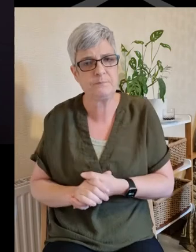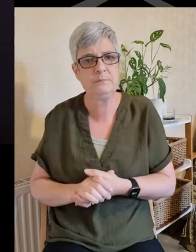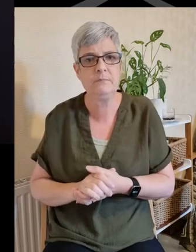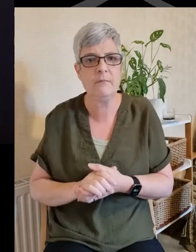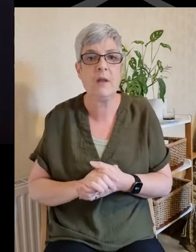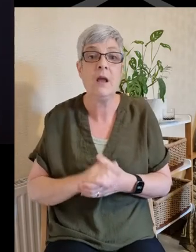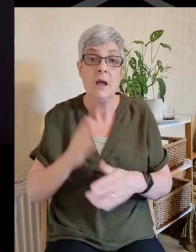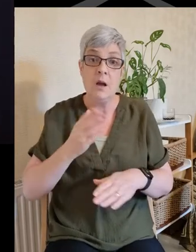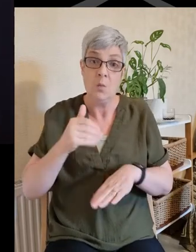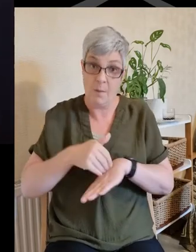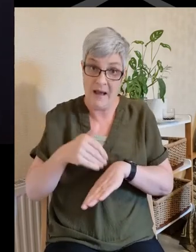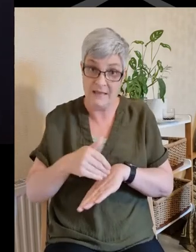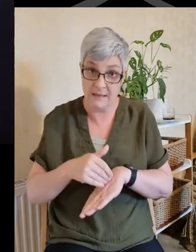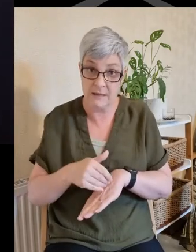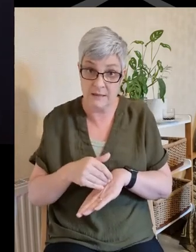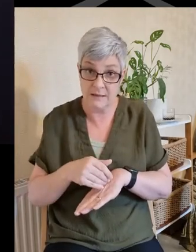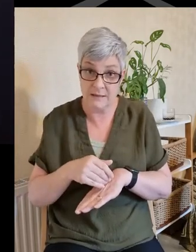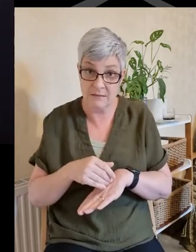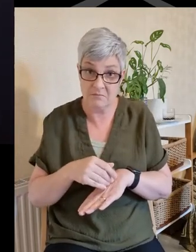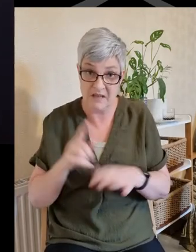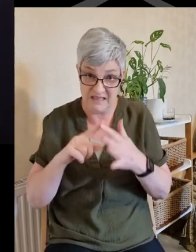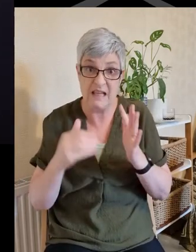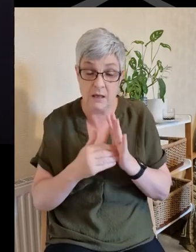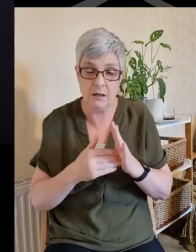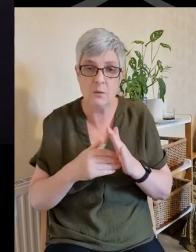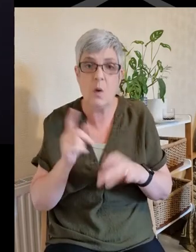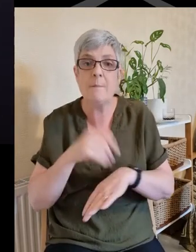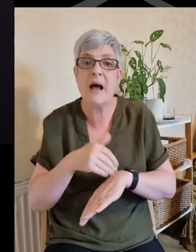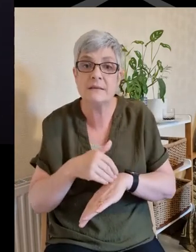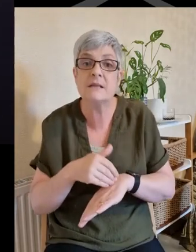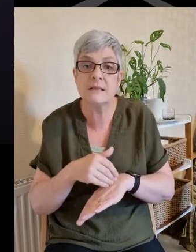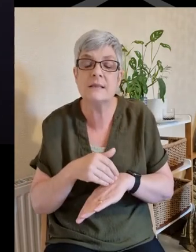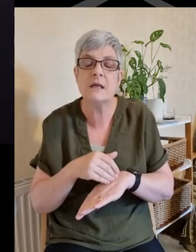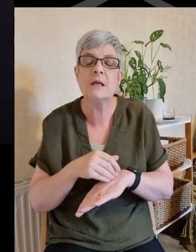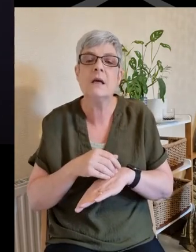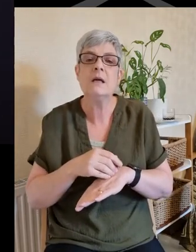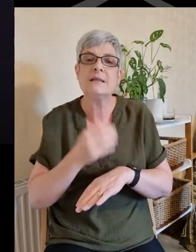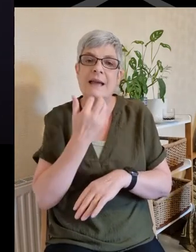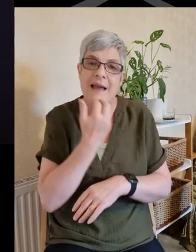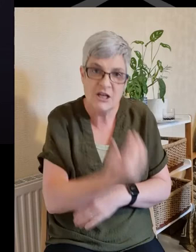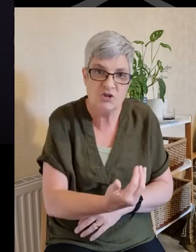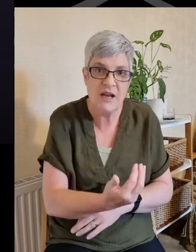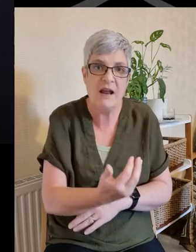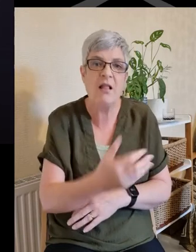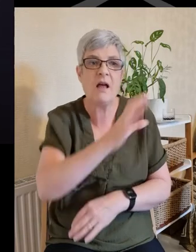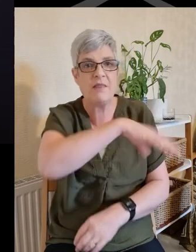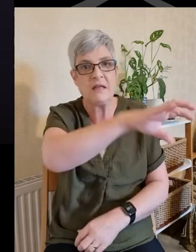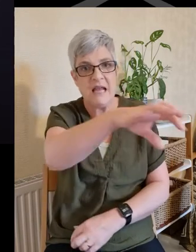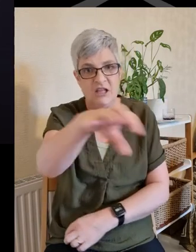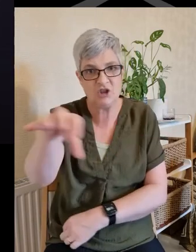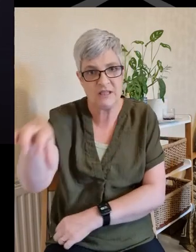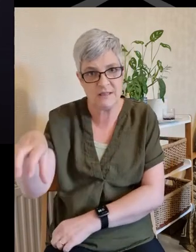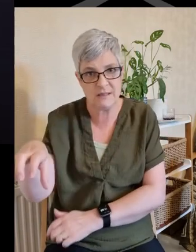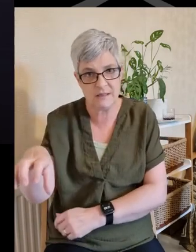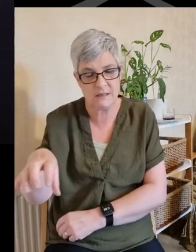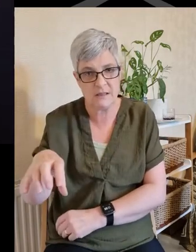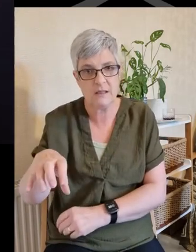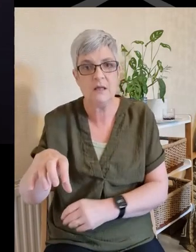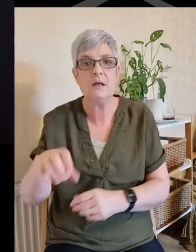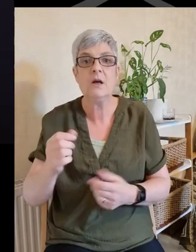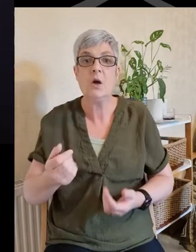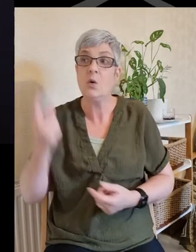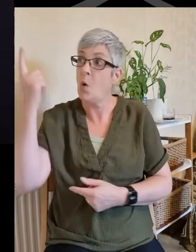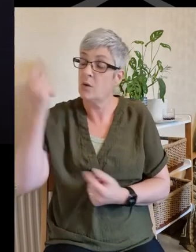What mattered to Ezekiel was that both in Israel and in the world of the nations around, the glory